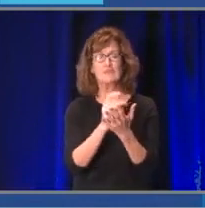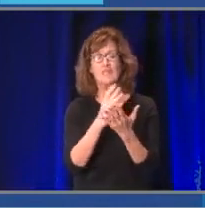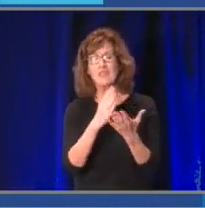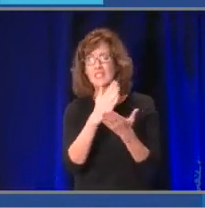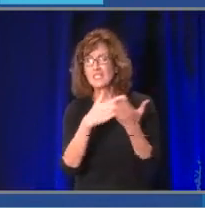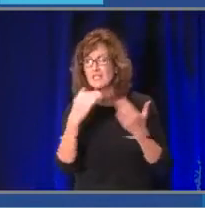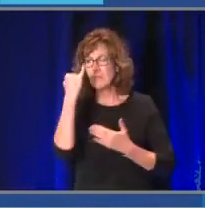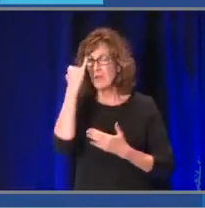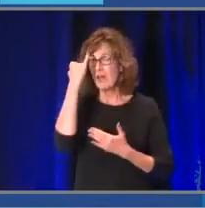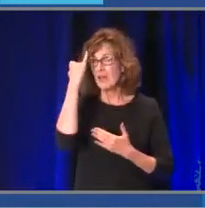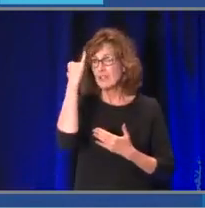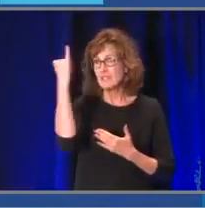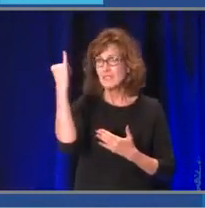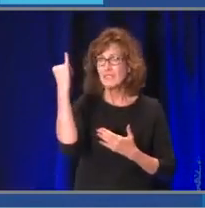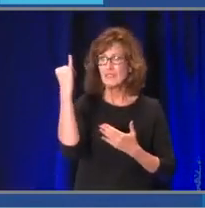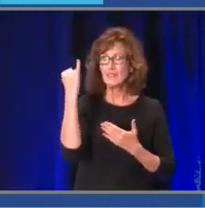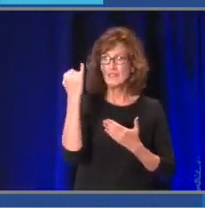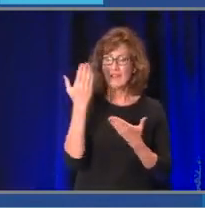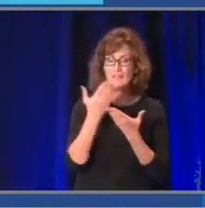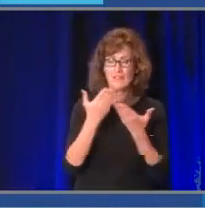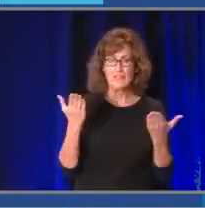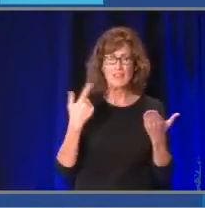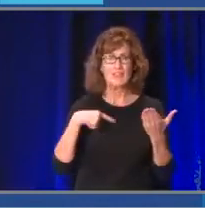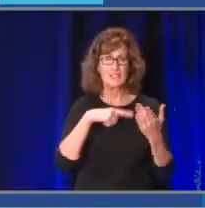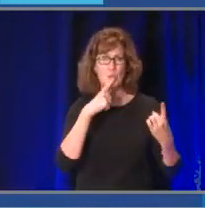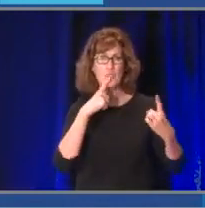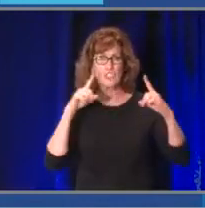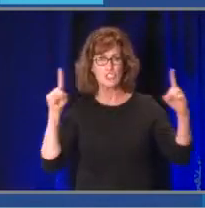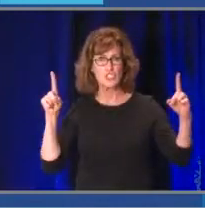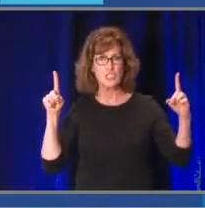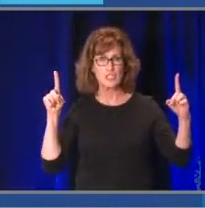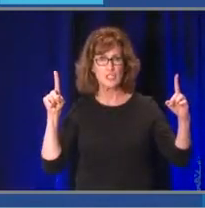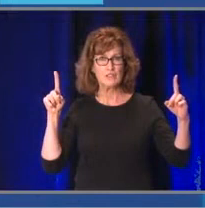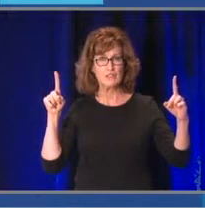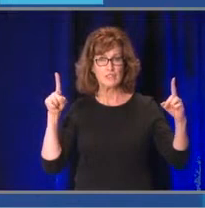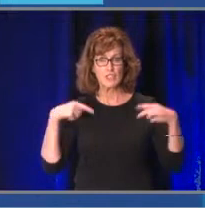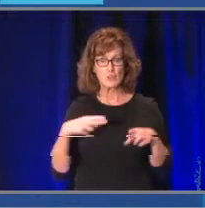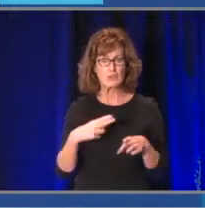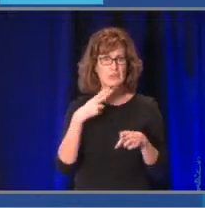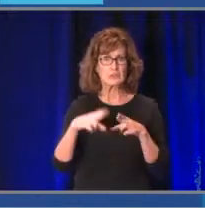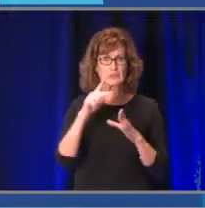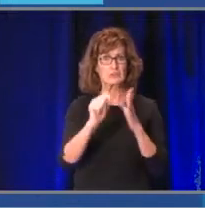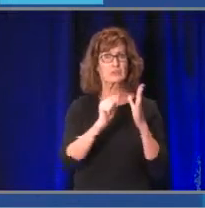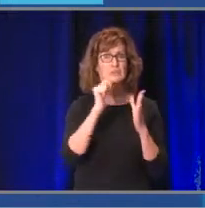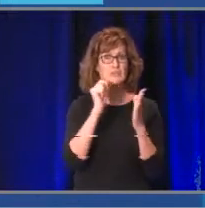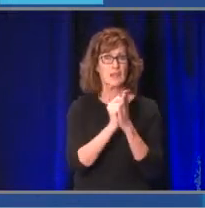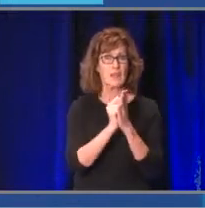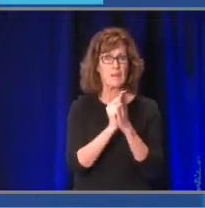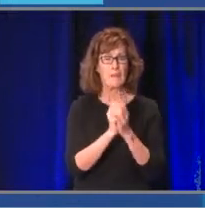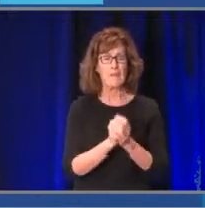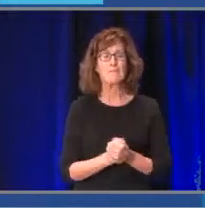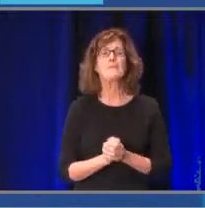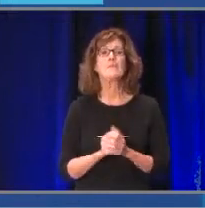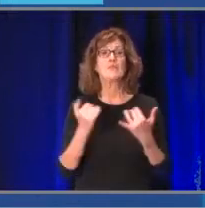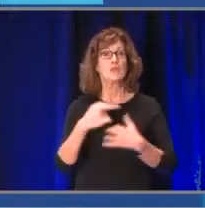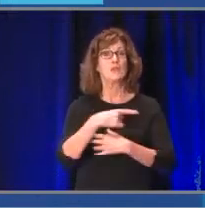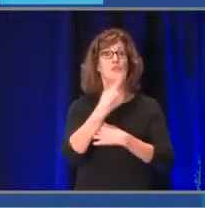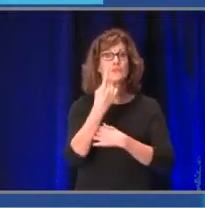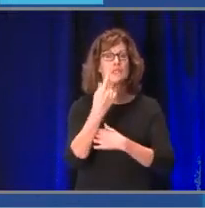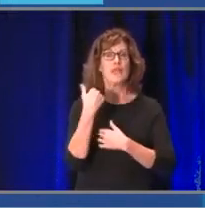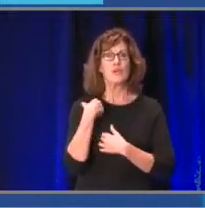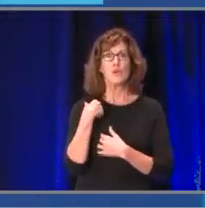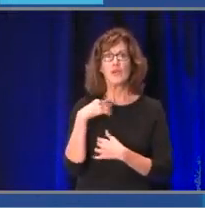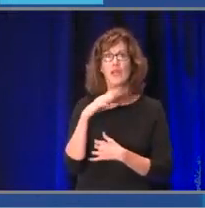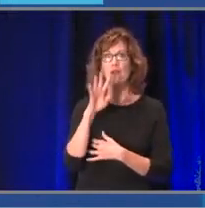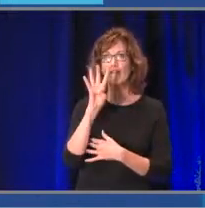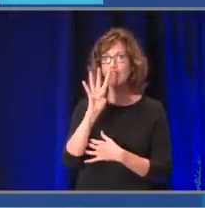of the things and accomplishments that we were able to achieve over a very short time. Consider this, today we have